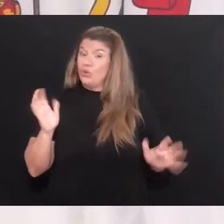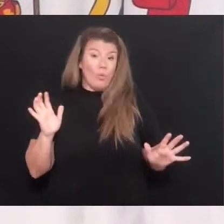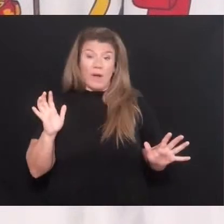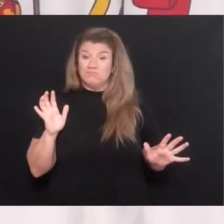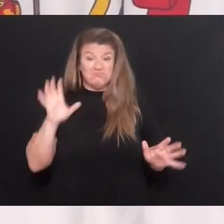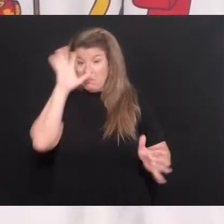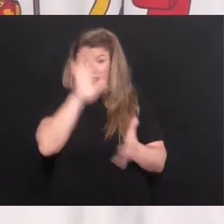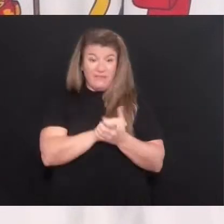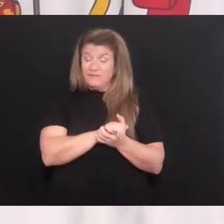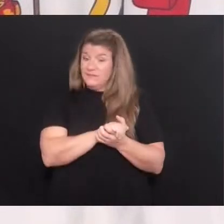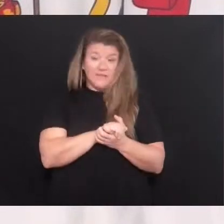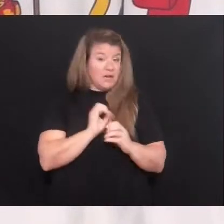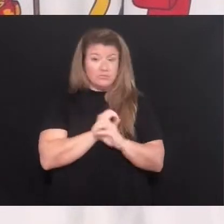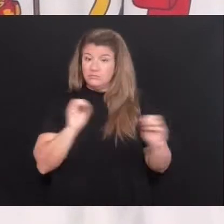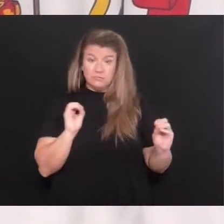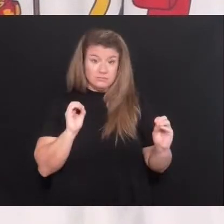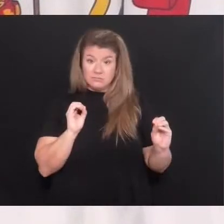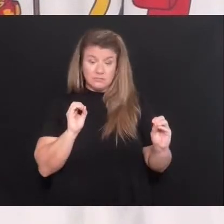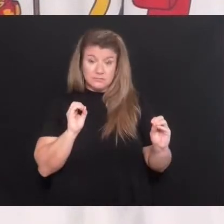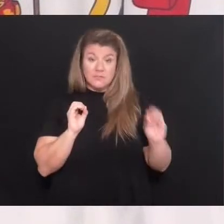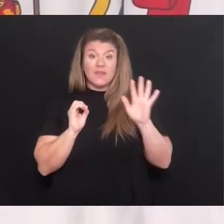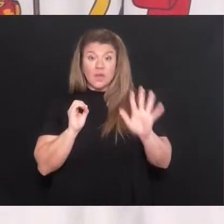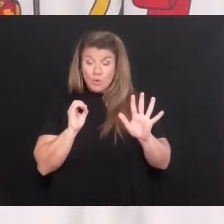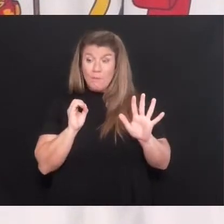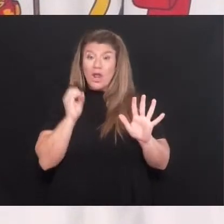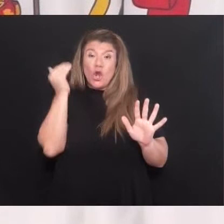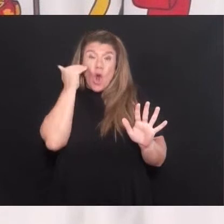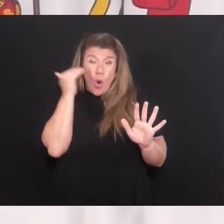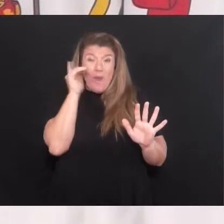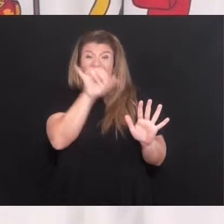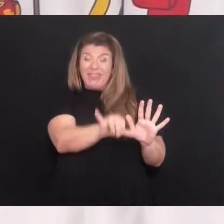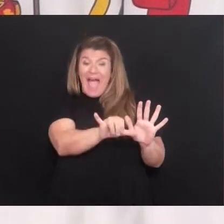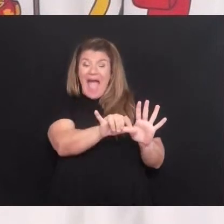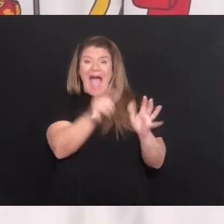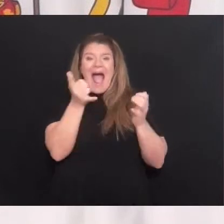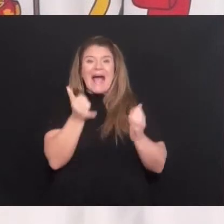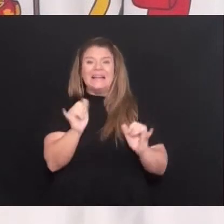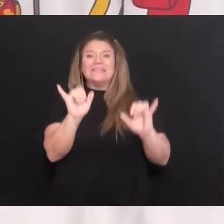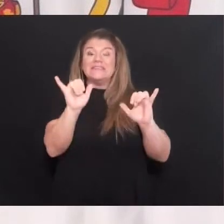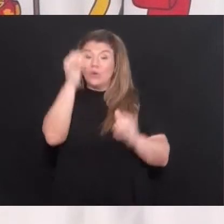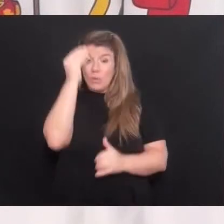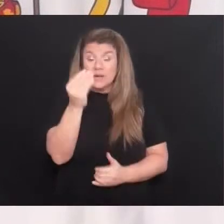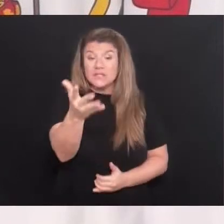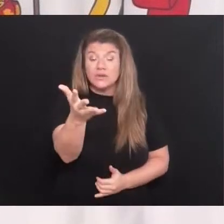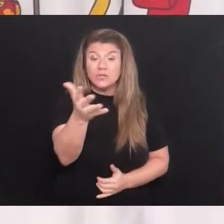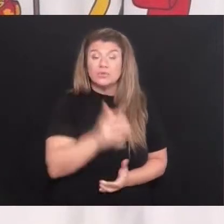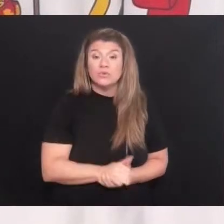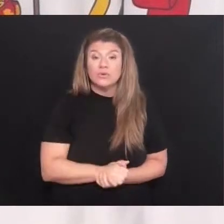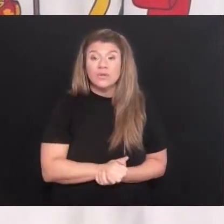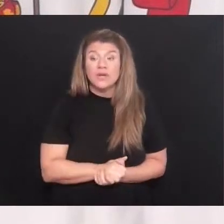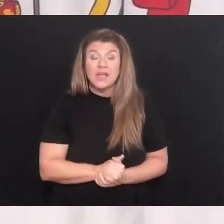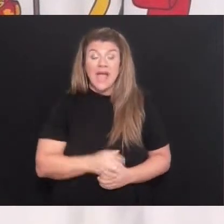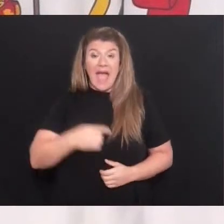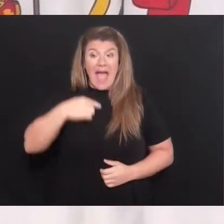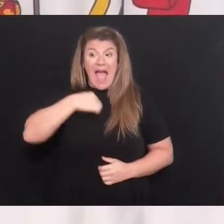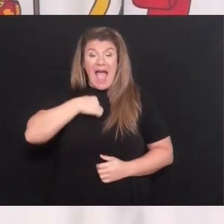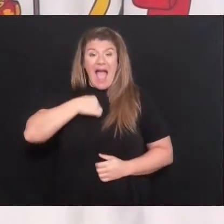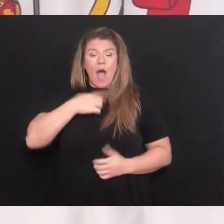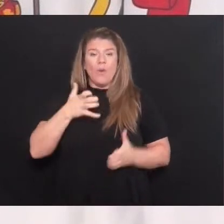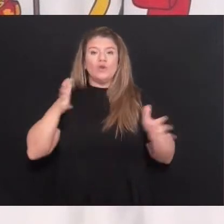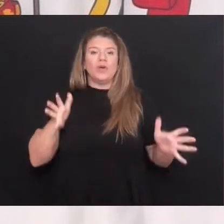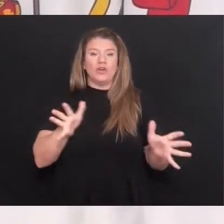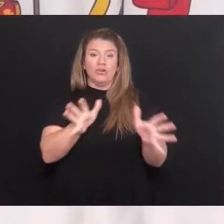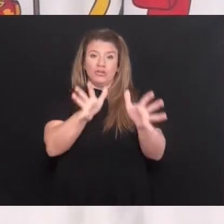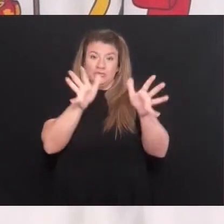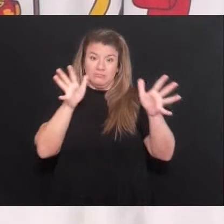in. And with all that, I would just tell you just this. I'm going to continue to encourage